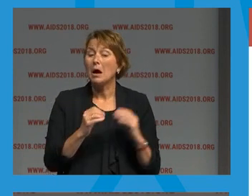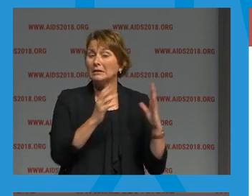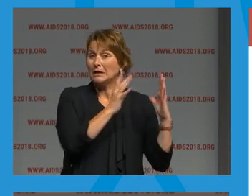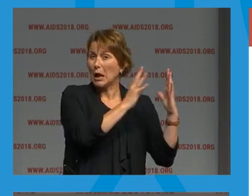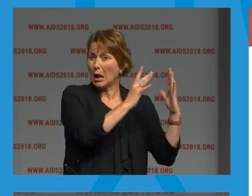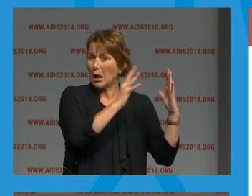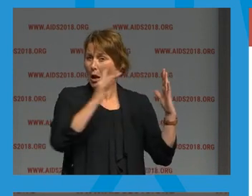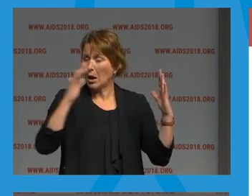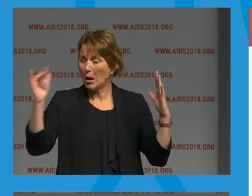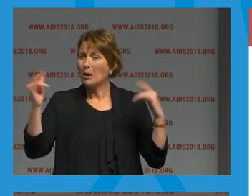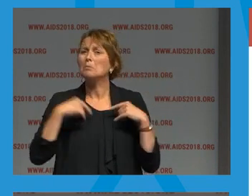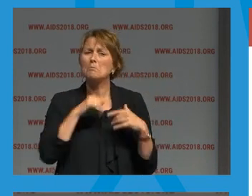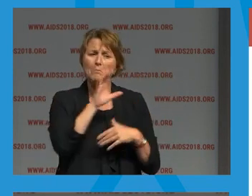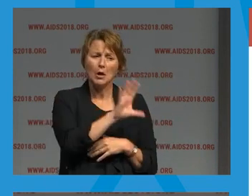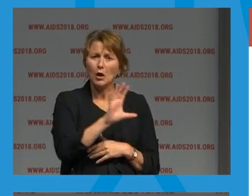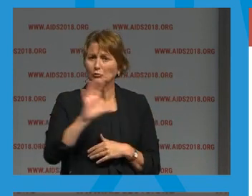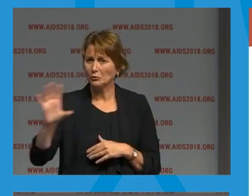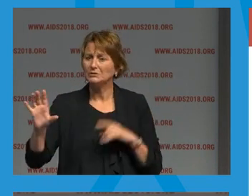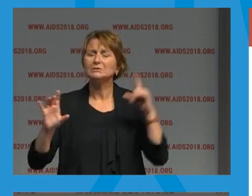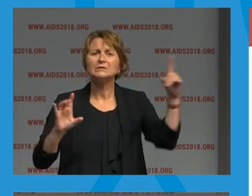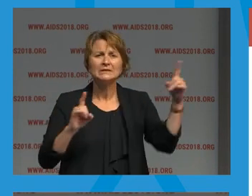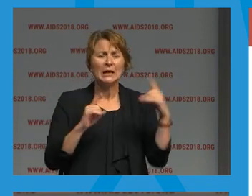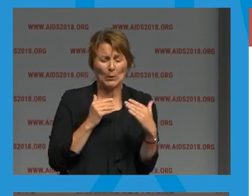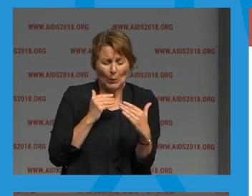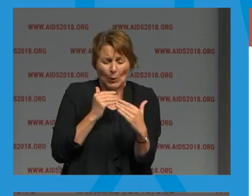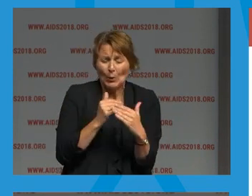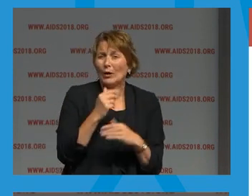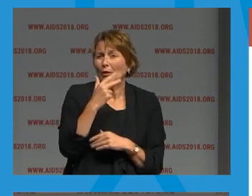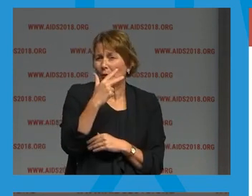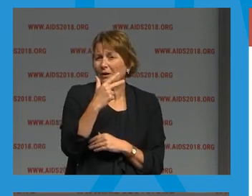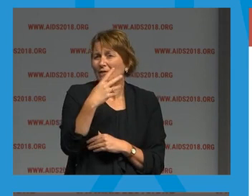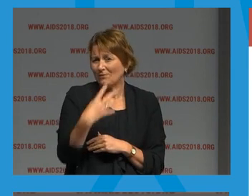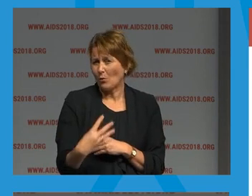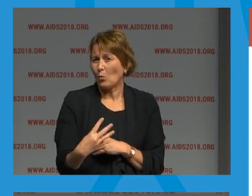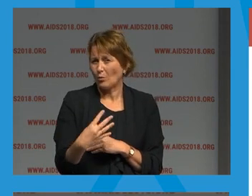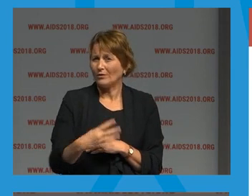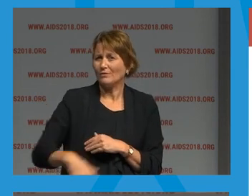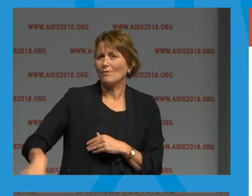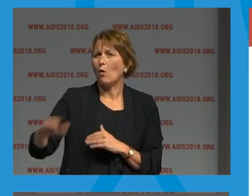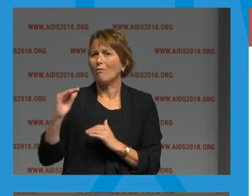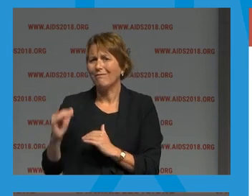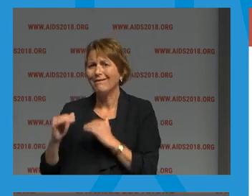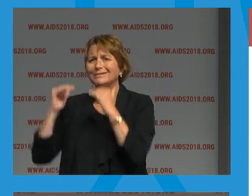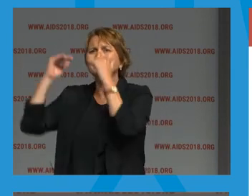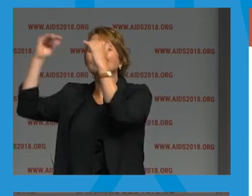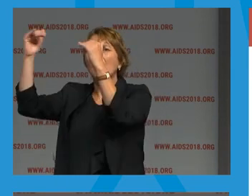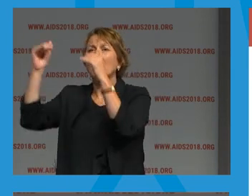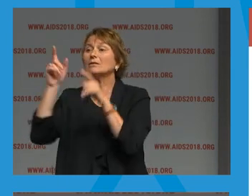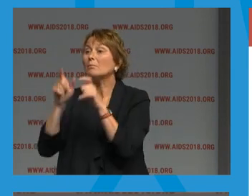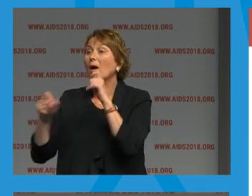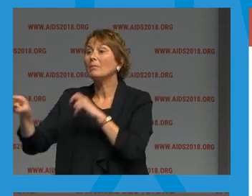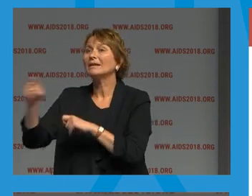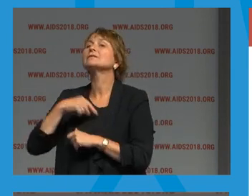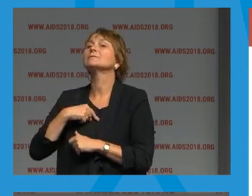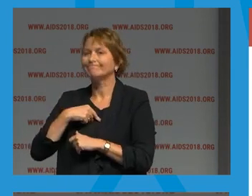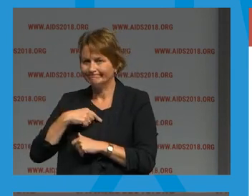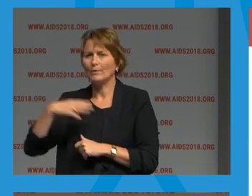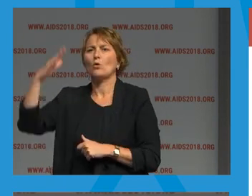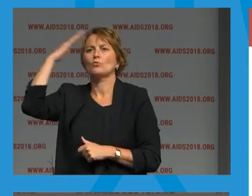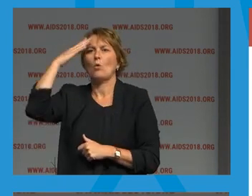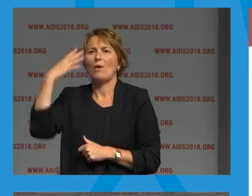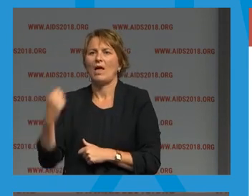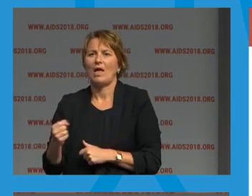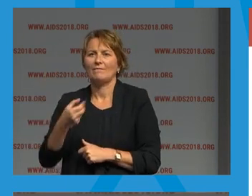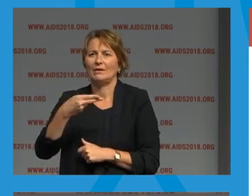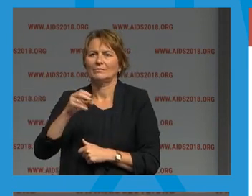getting close to over 3/4 of the population, the adult population, aware of their status. And this is in contrast